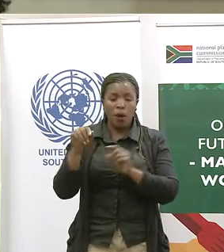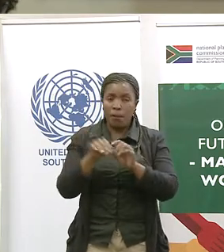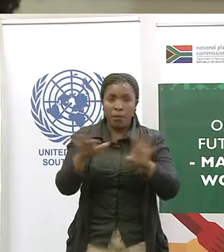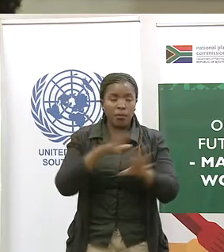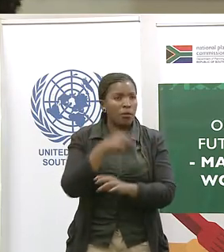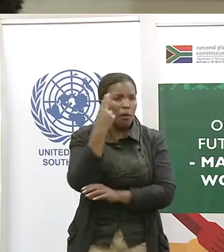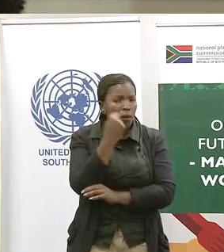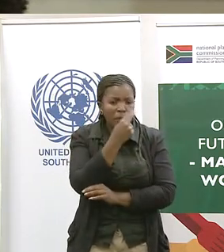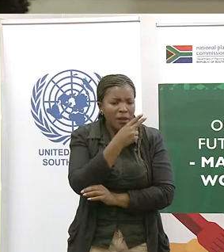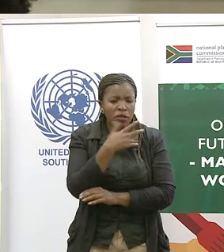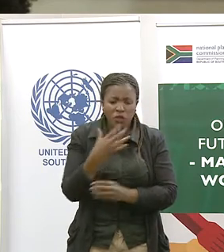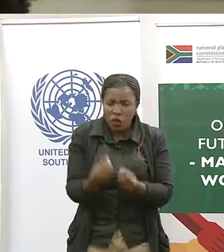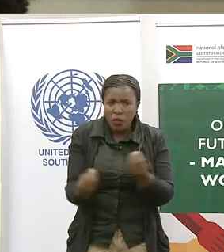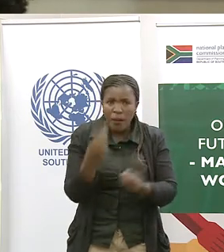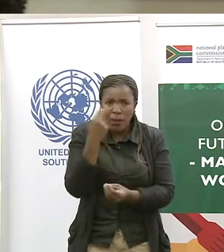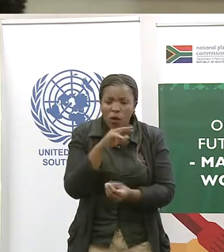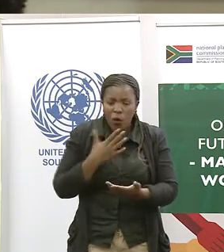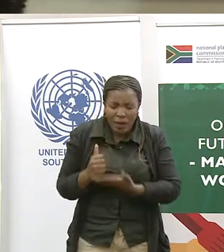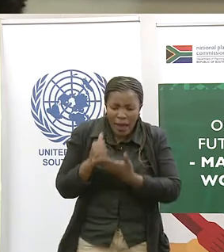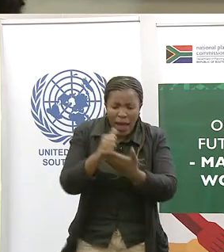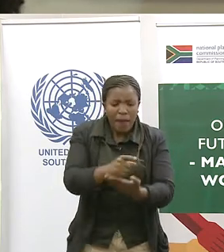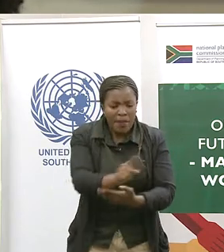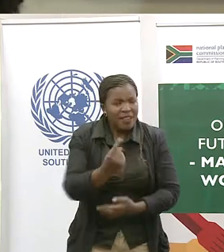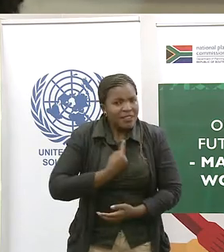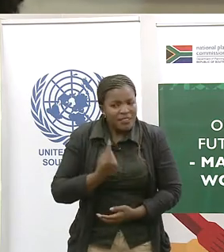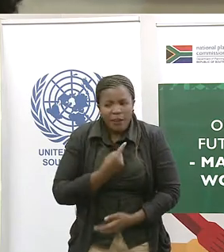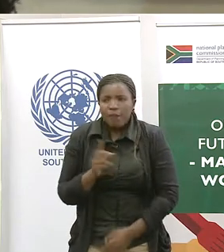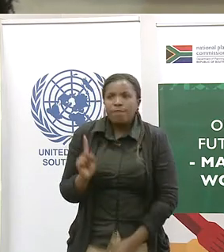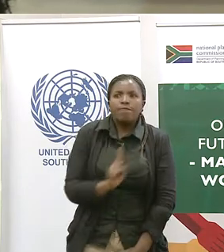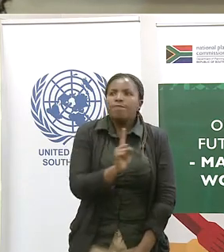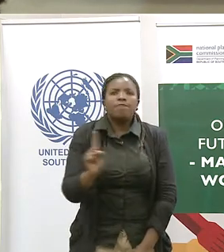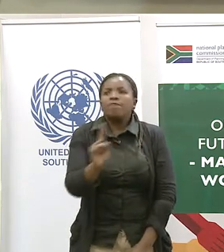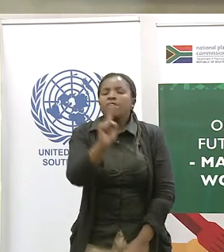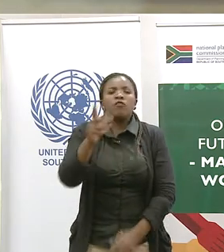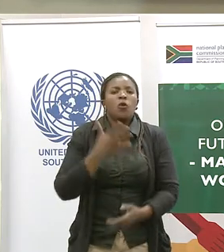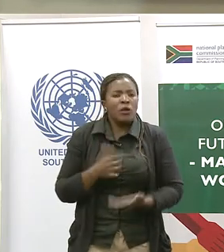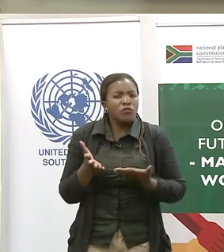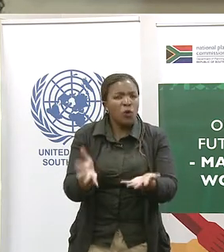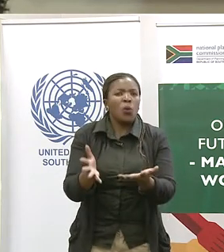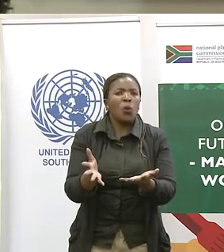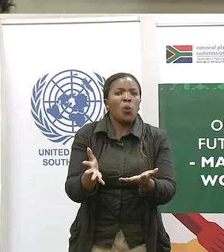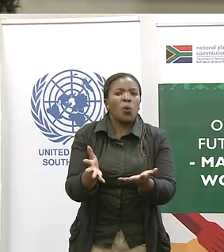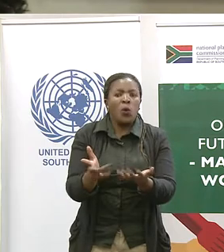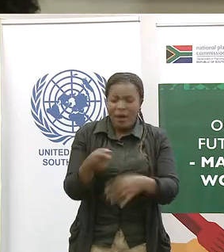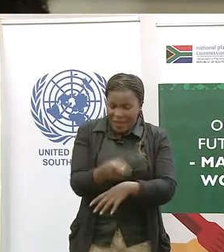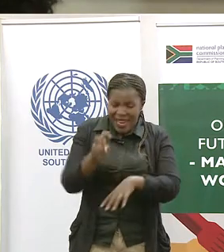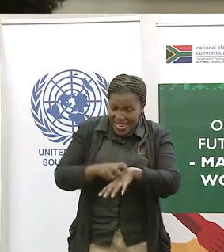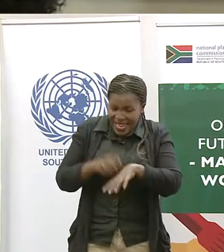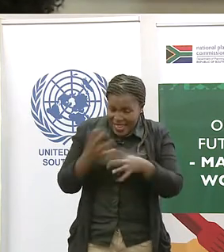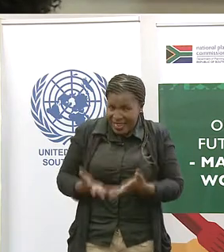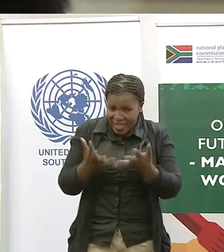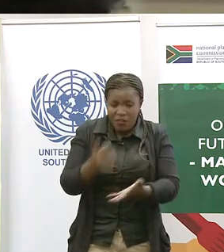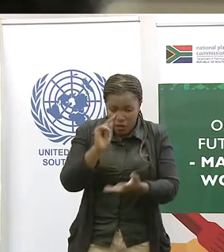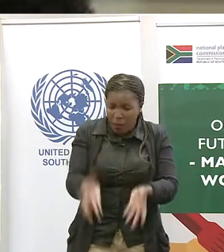by themselves. That is enabling. That is not putting them into a category. They need the service, they must get